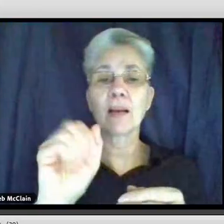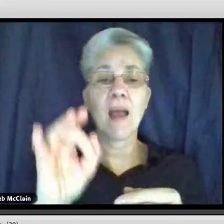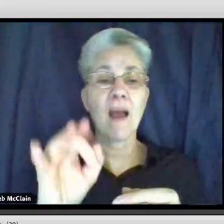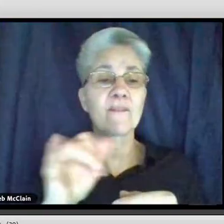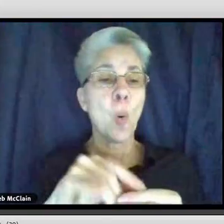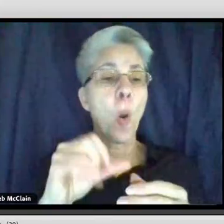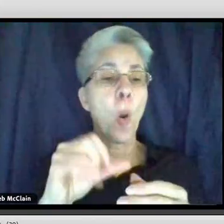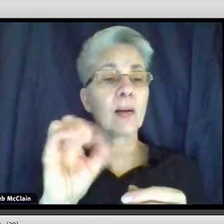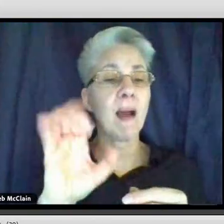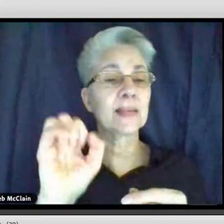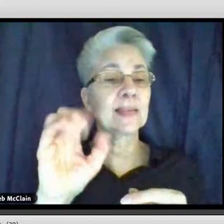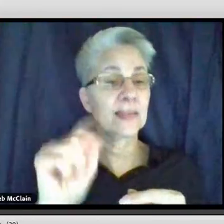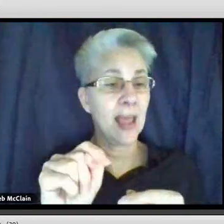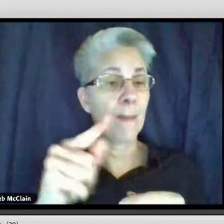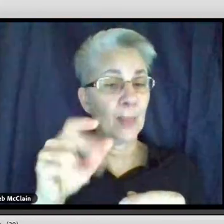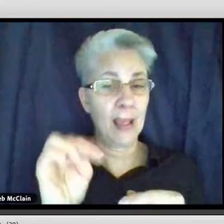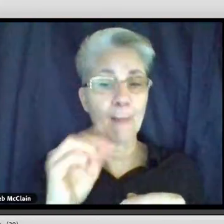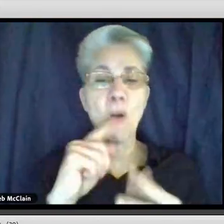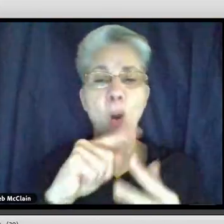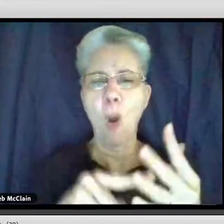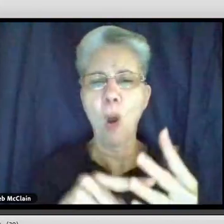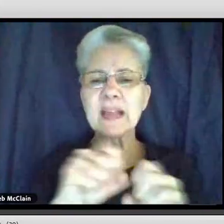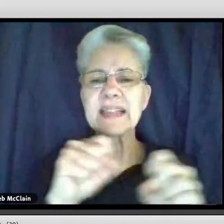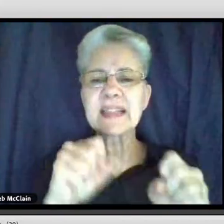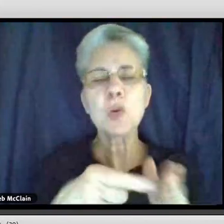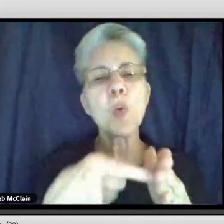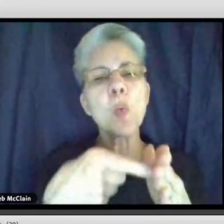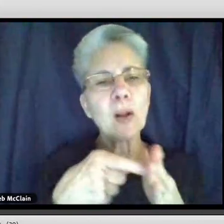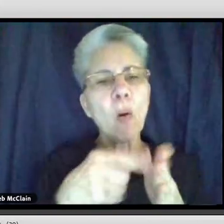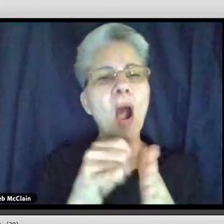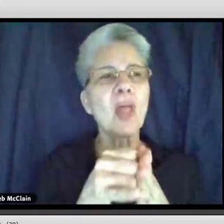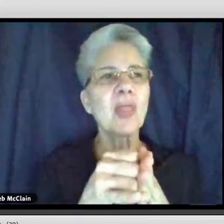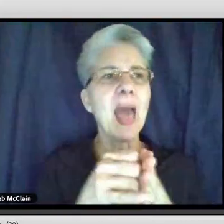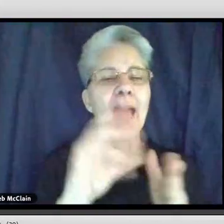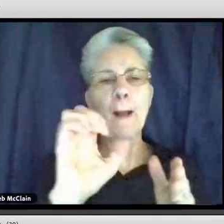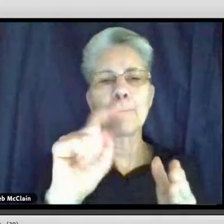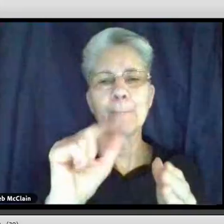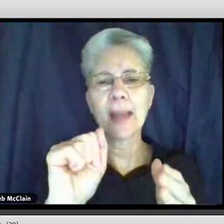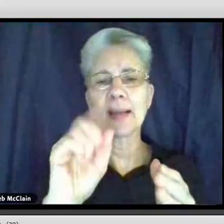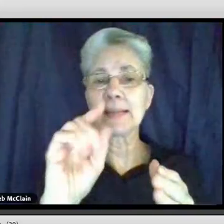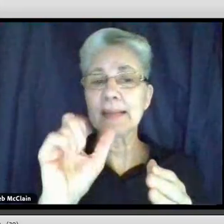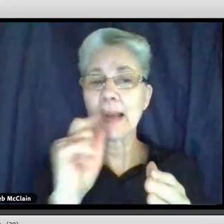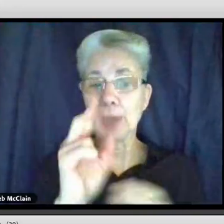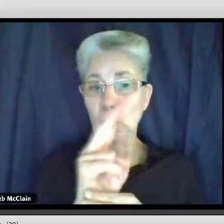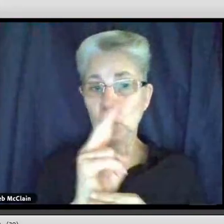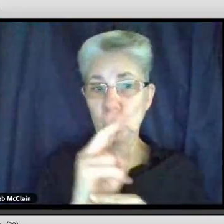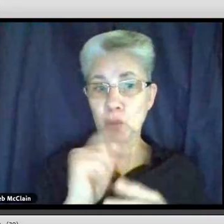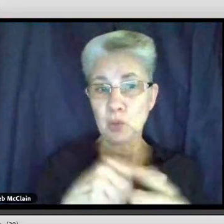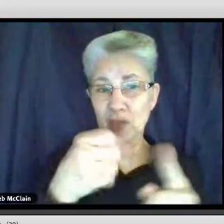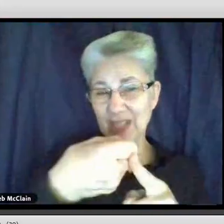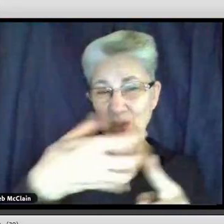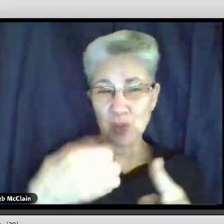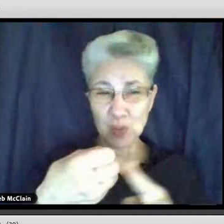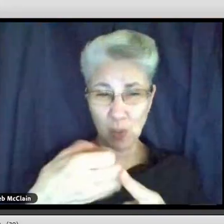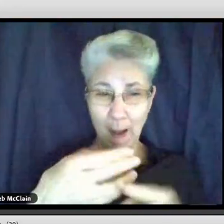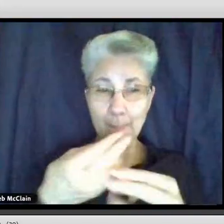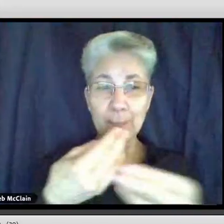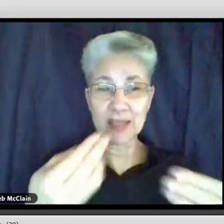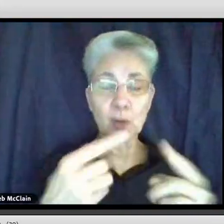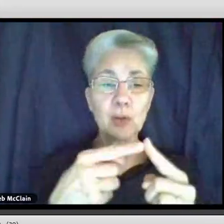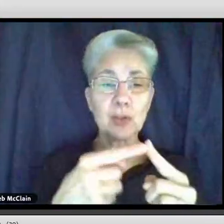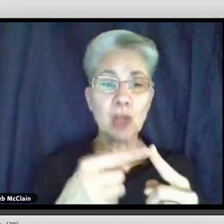DM. All of these systems will require that a certain metadata schema be used to describe your materials. So